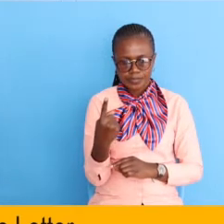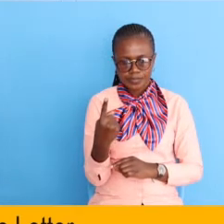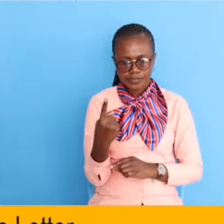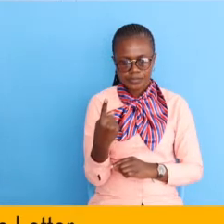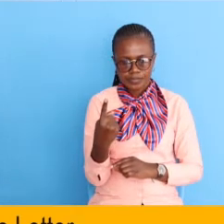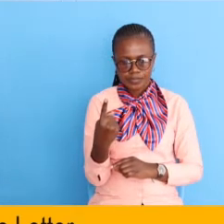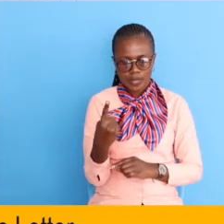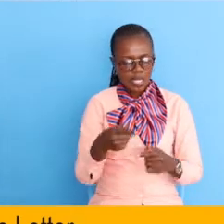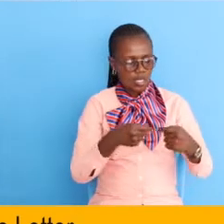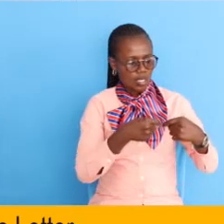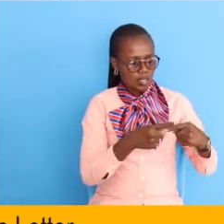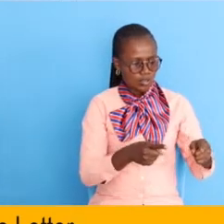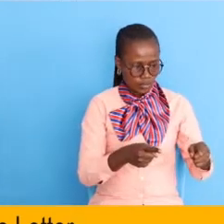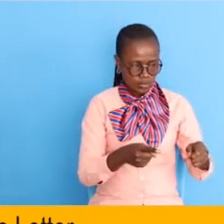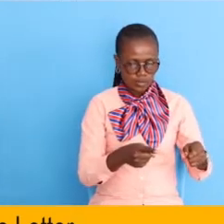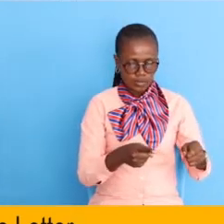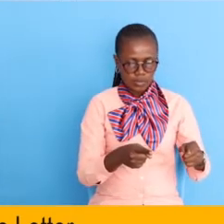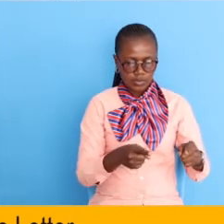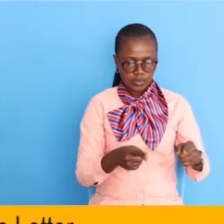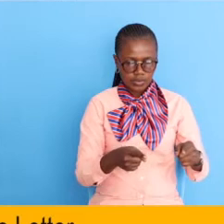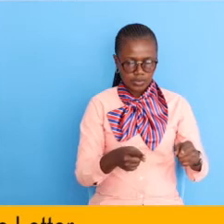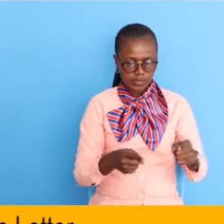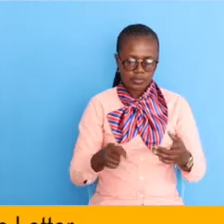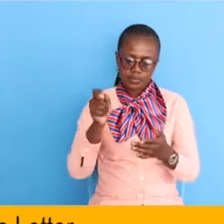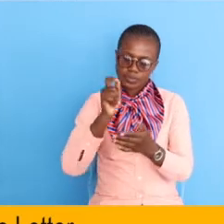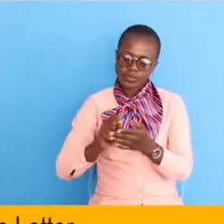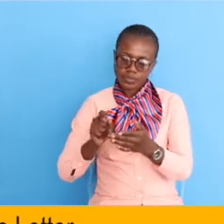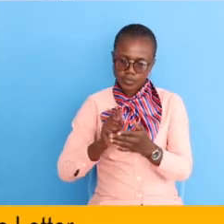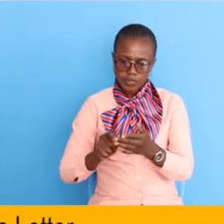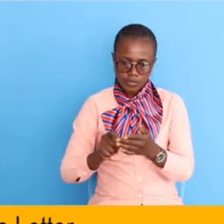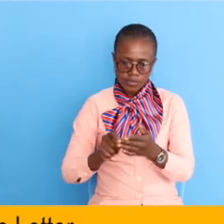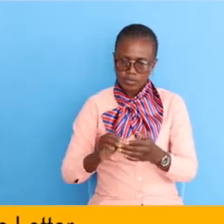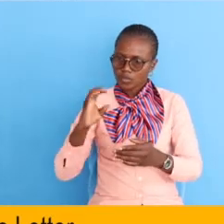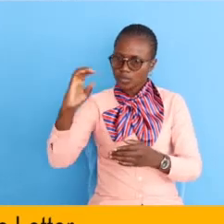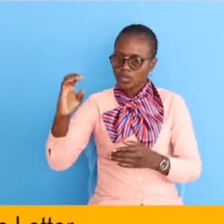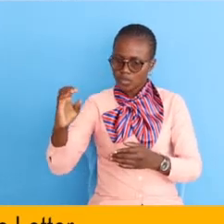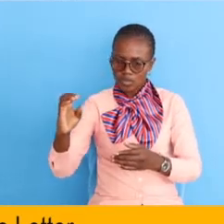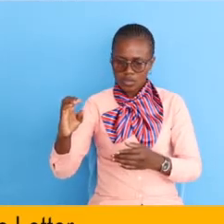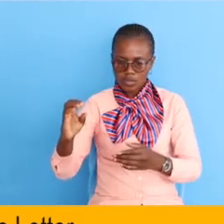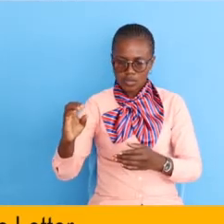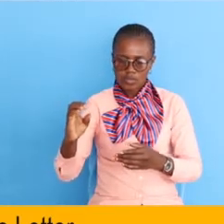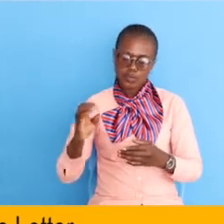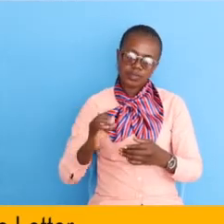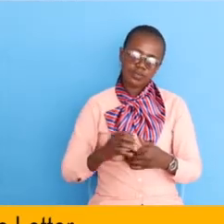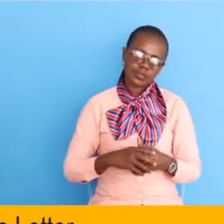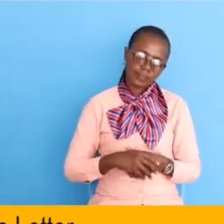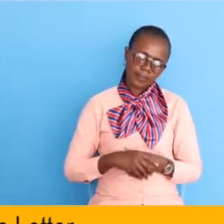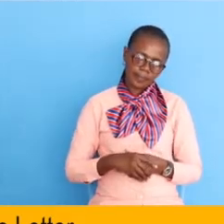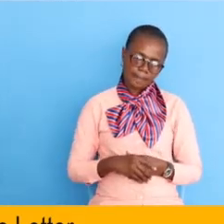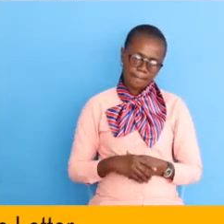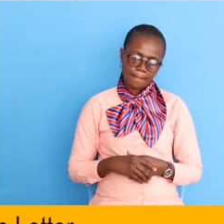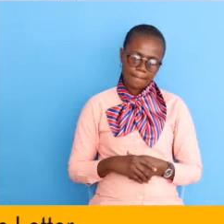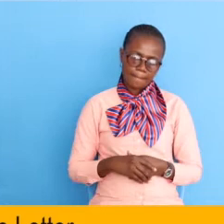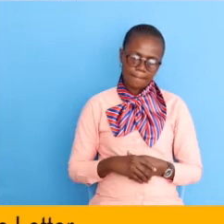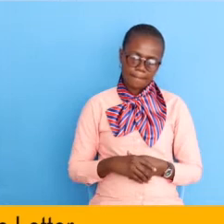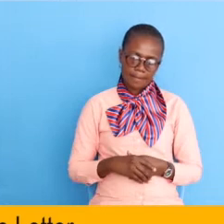It is different from when we wrote sender's address. That when we wrote sender's address, we had